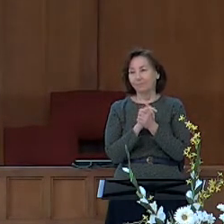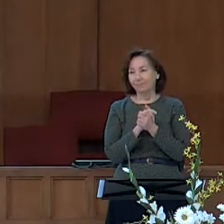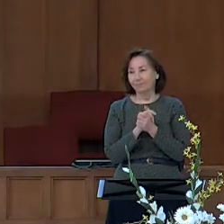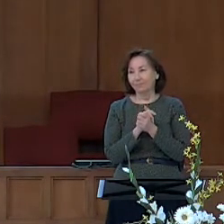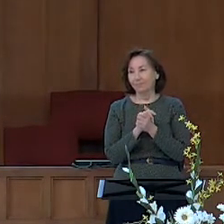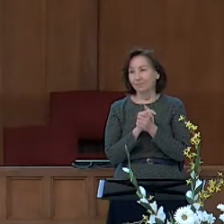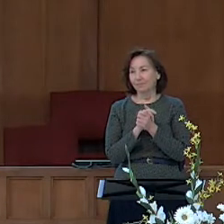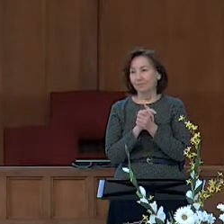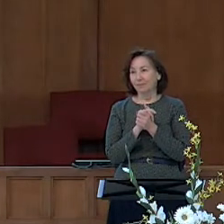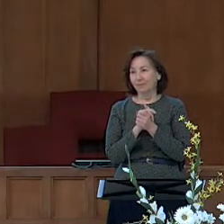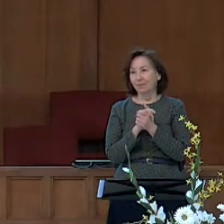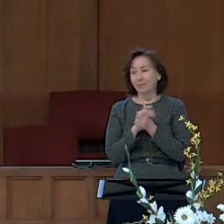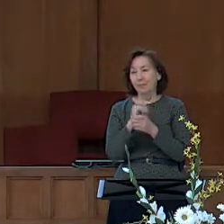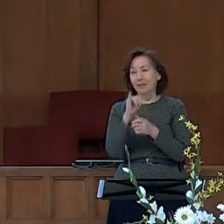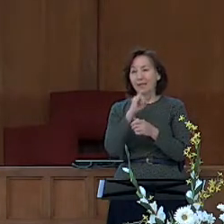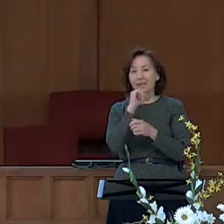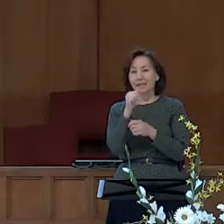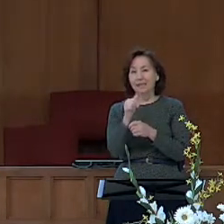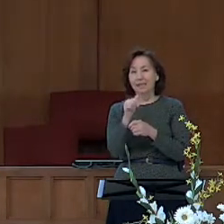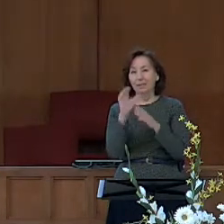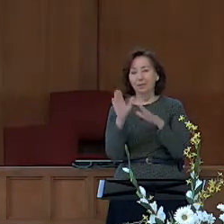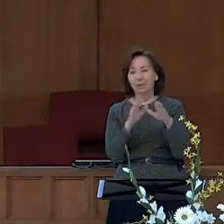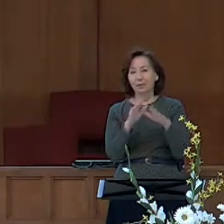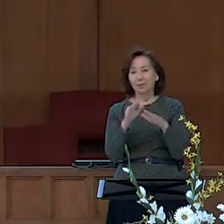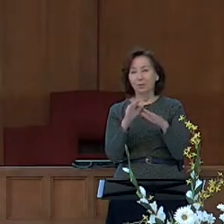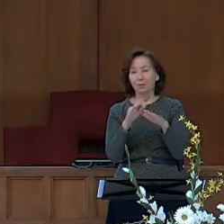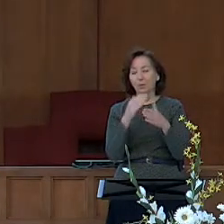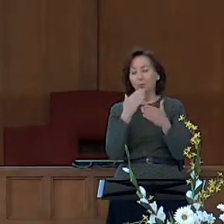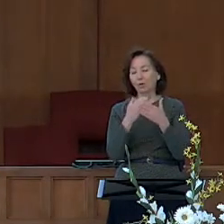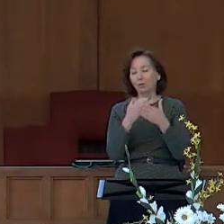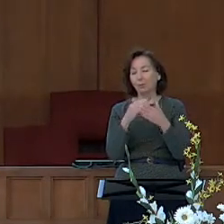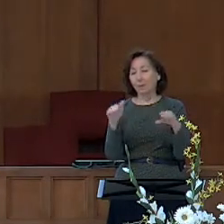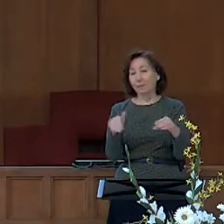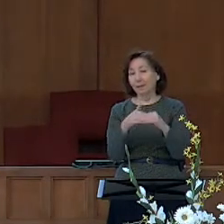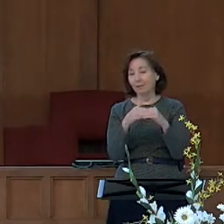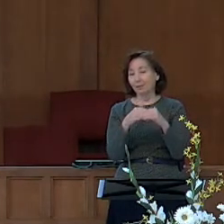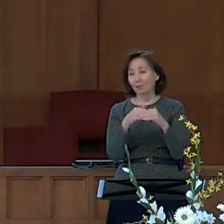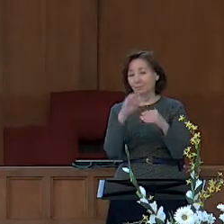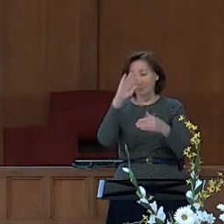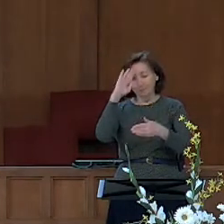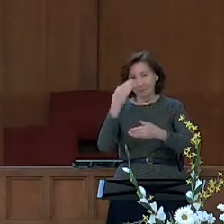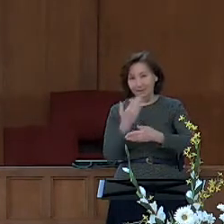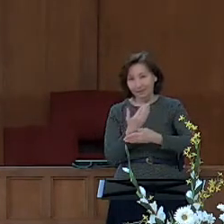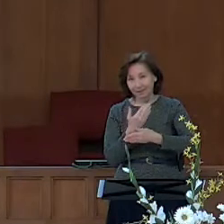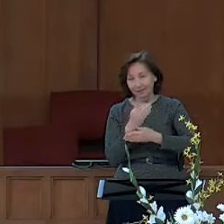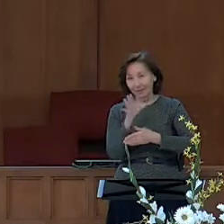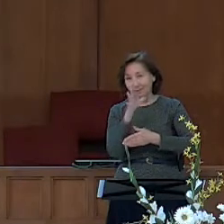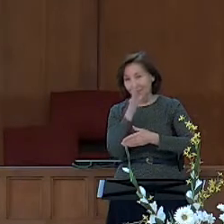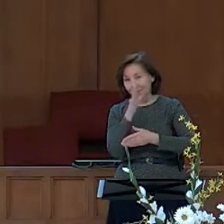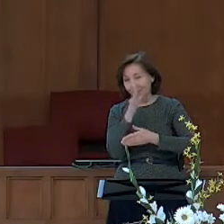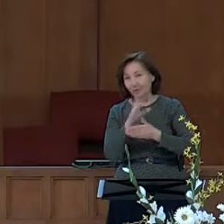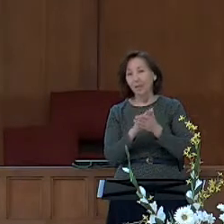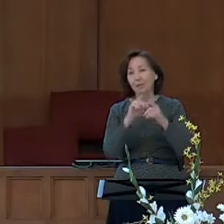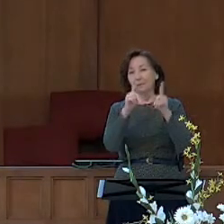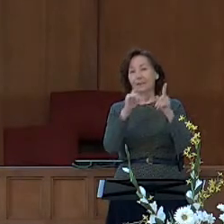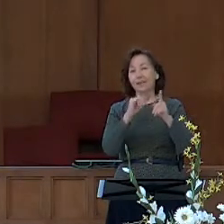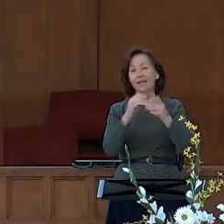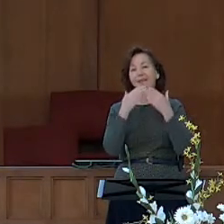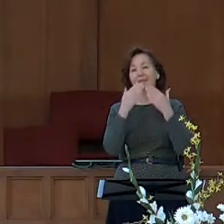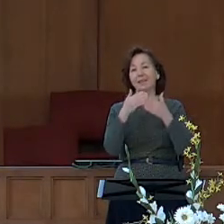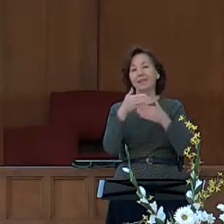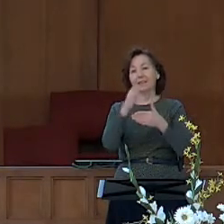I did not do well in my marriage to Buddy's mom. But I thank God